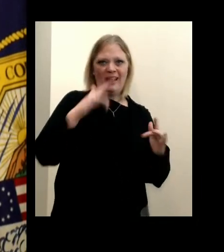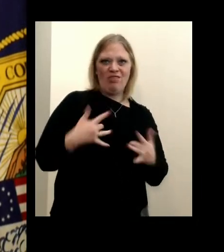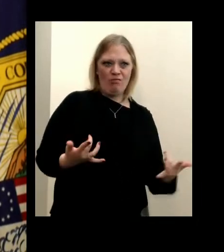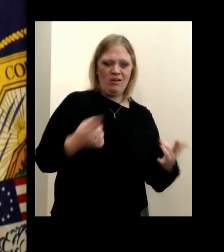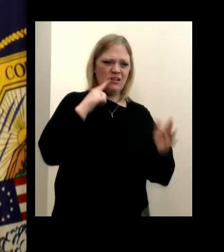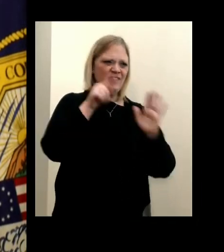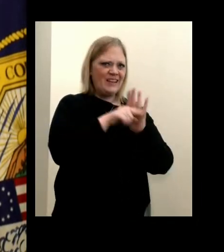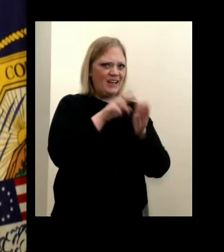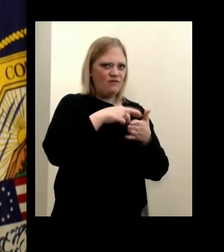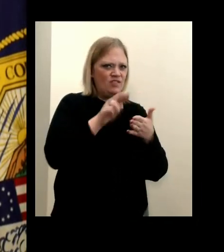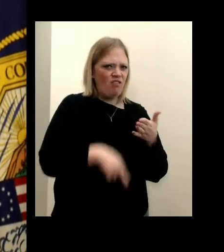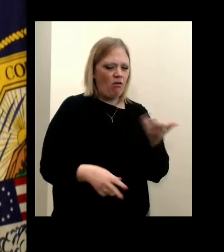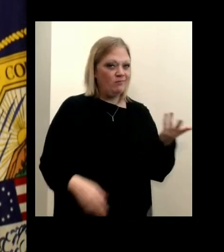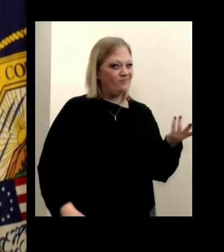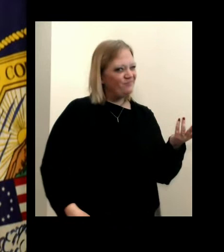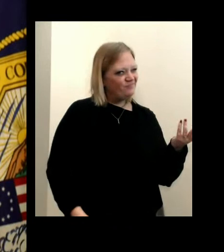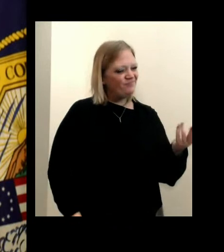result.